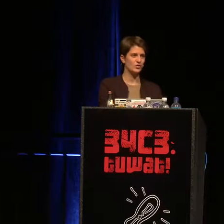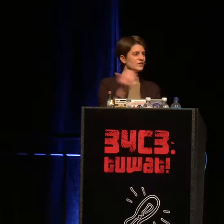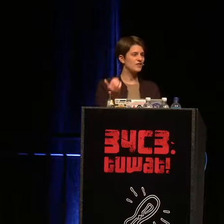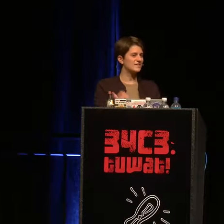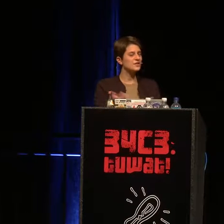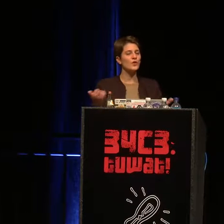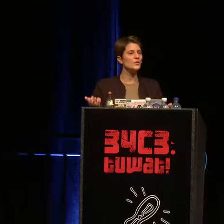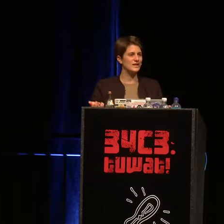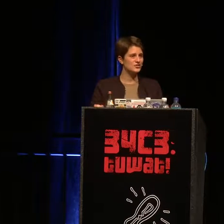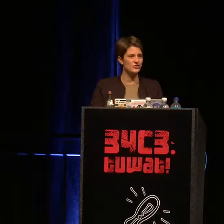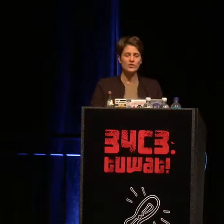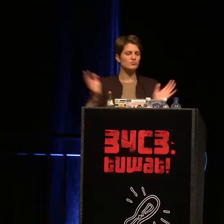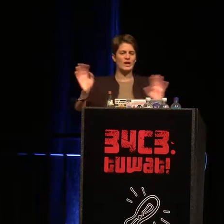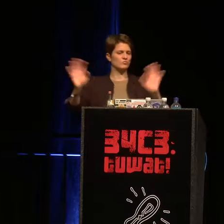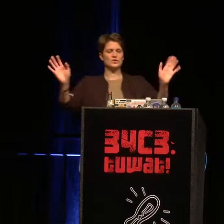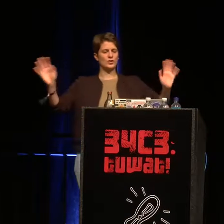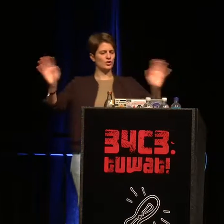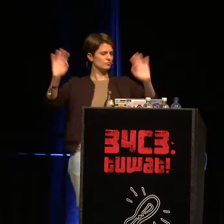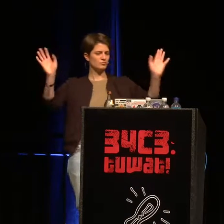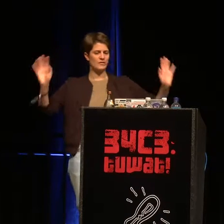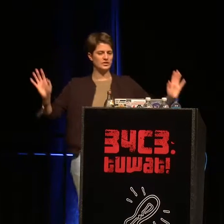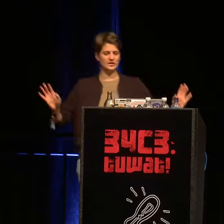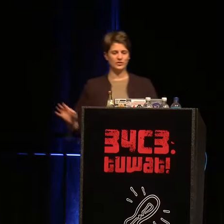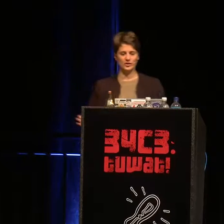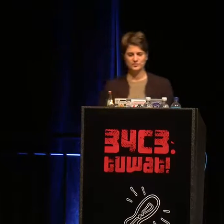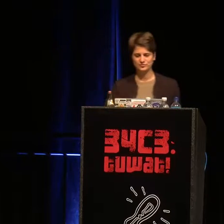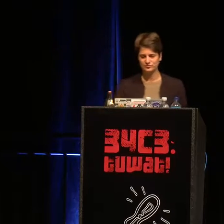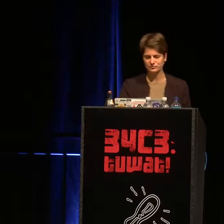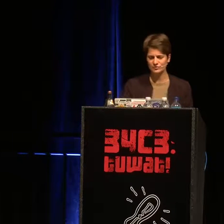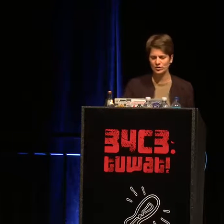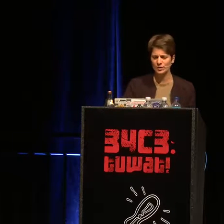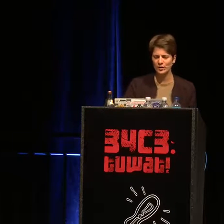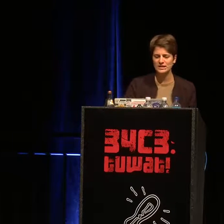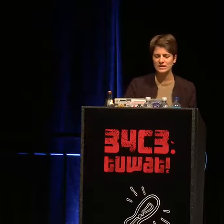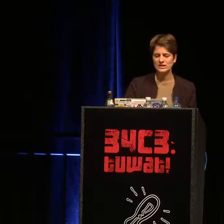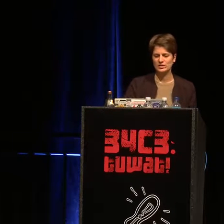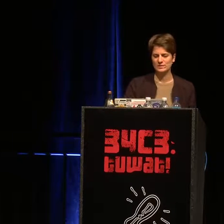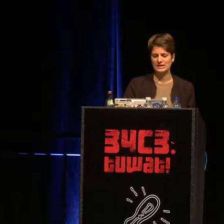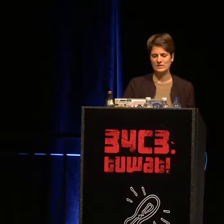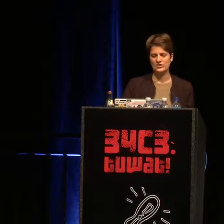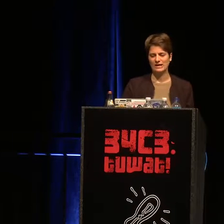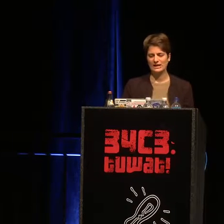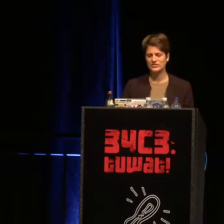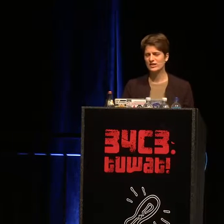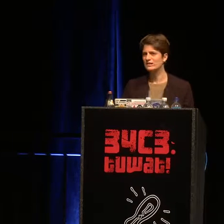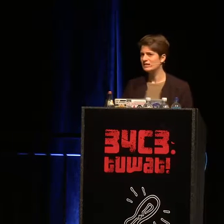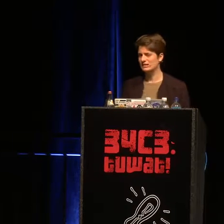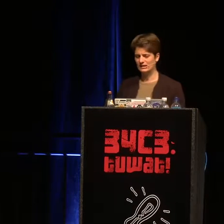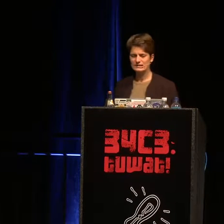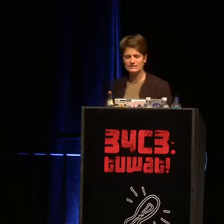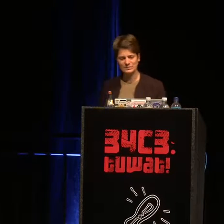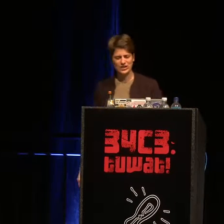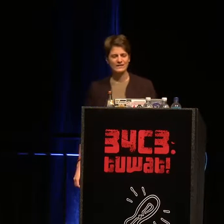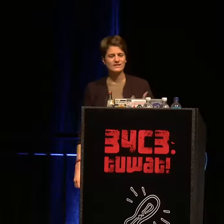gave a woman that he liked information and data on the current men that she was seeing and on his background. And I mean, like, no, there's